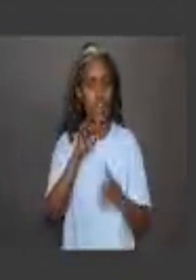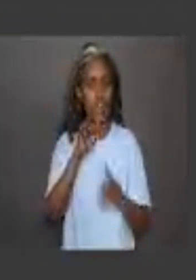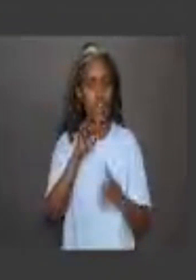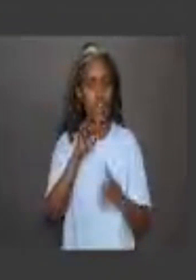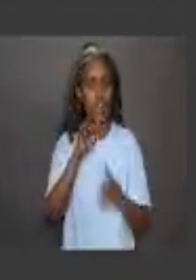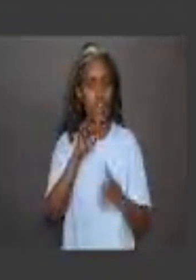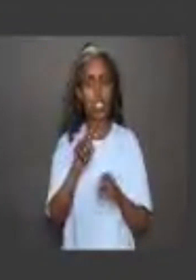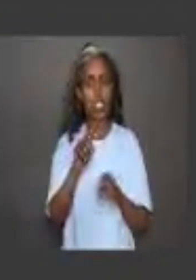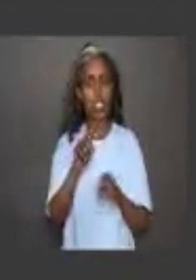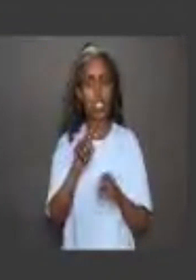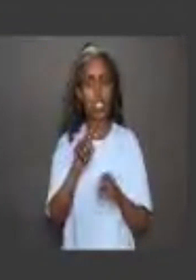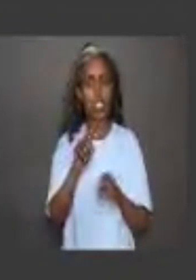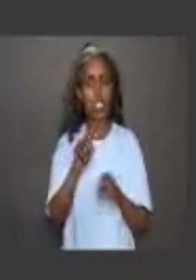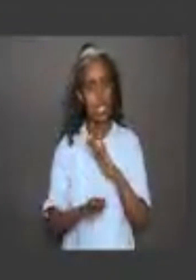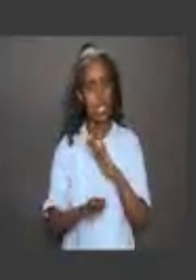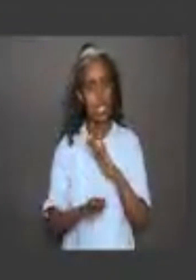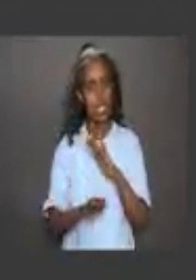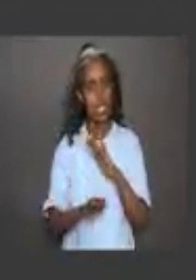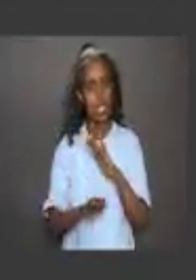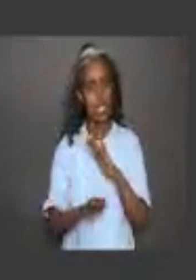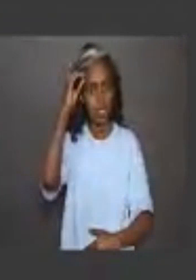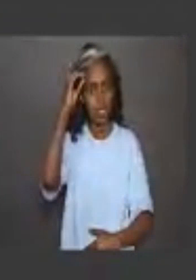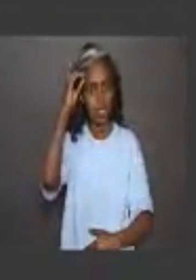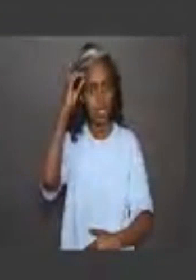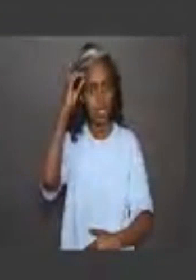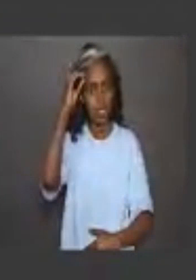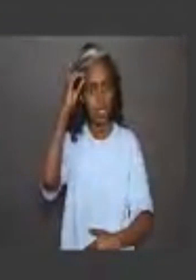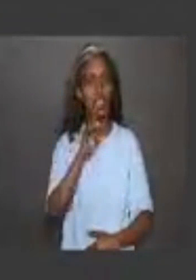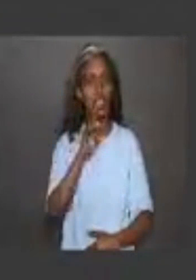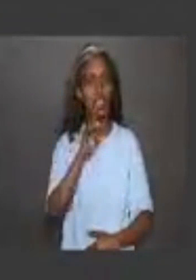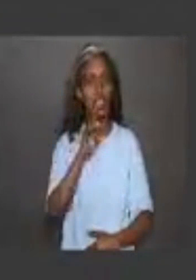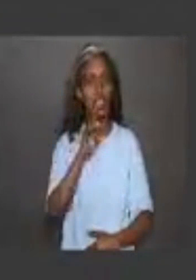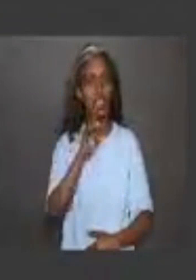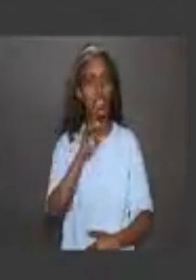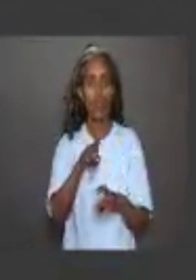less than the degree of d of x.